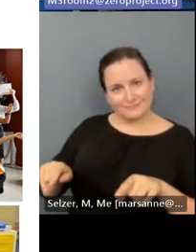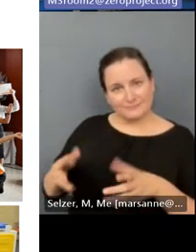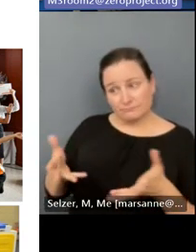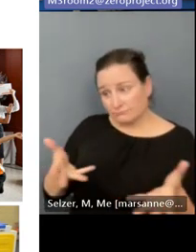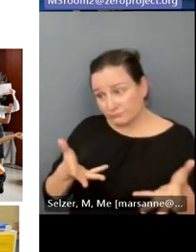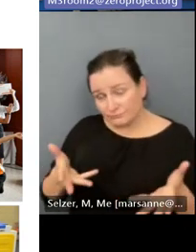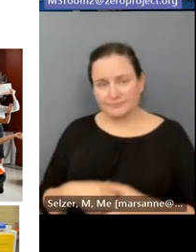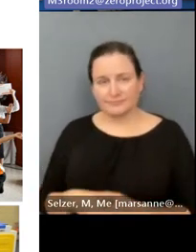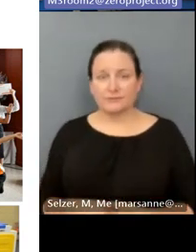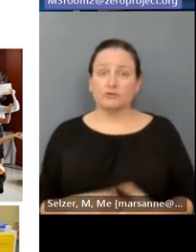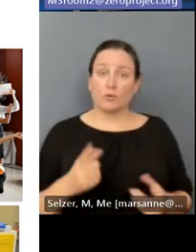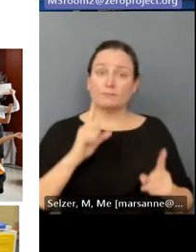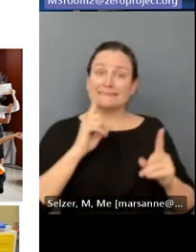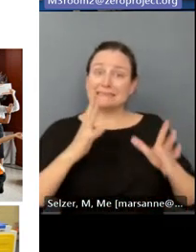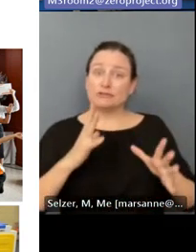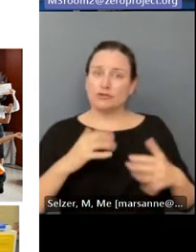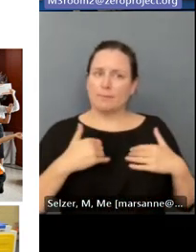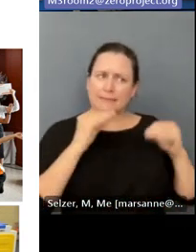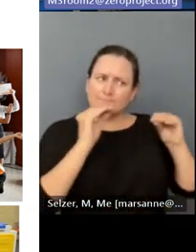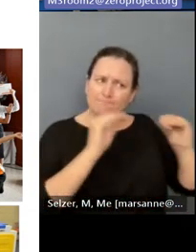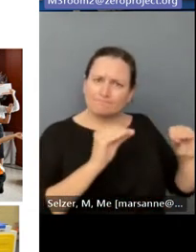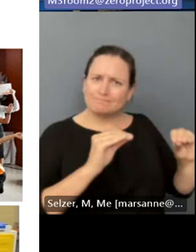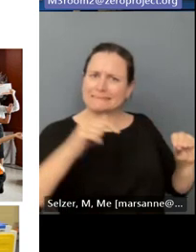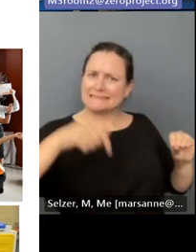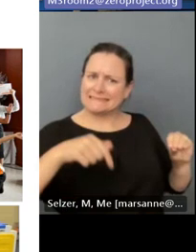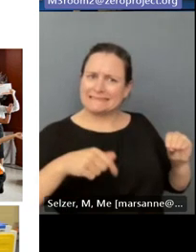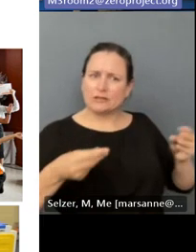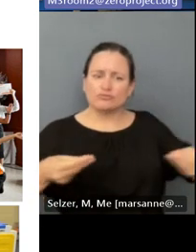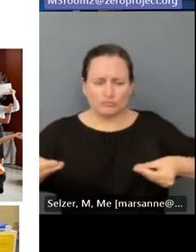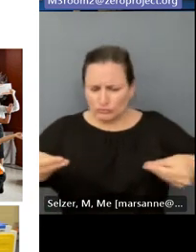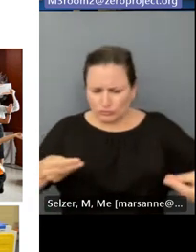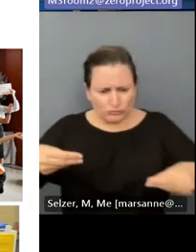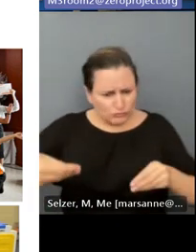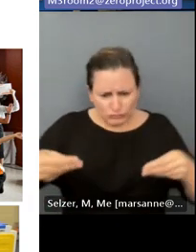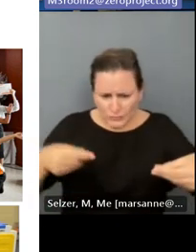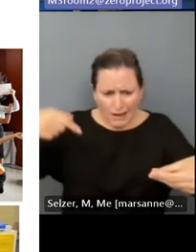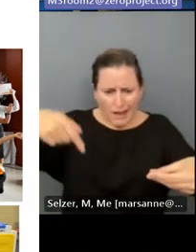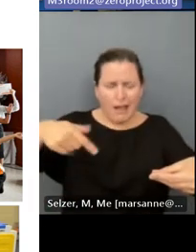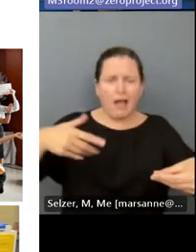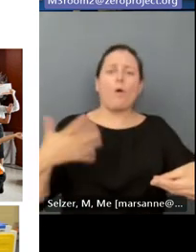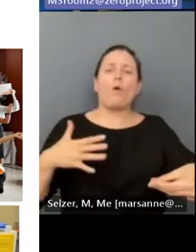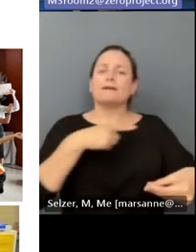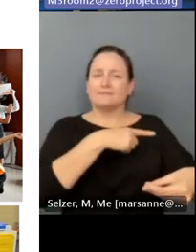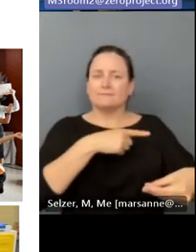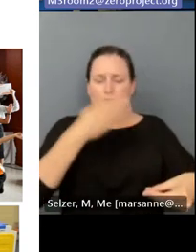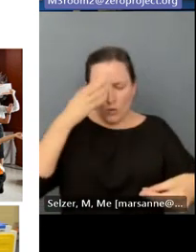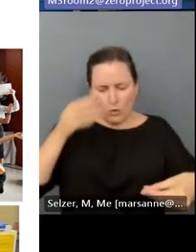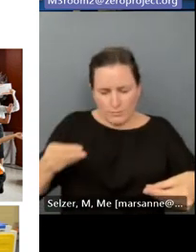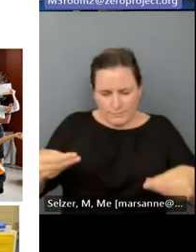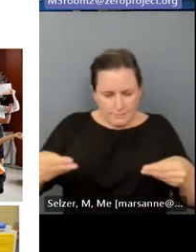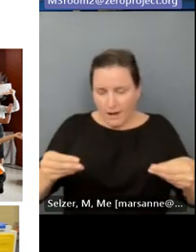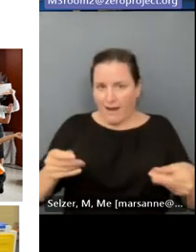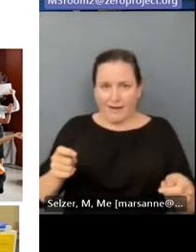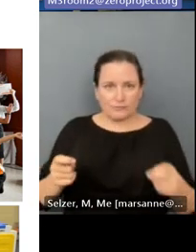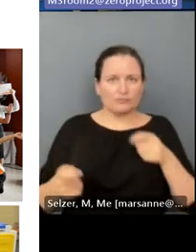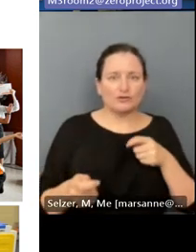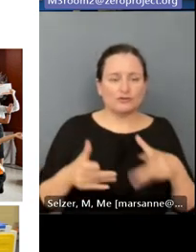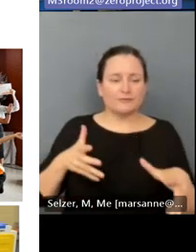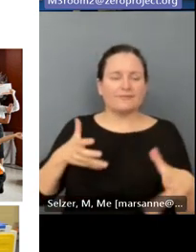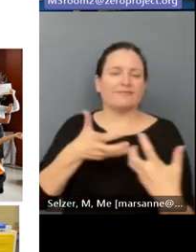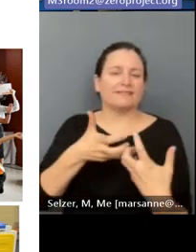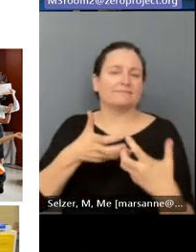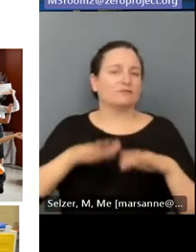adapt into their school curriculum. Years ago, without any business background, I was so struggled to turn